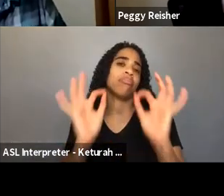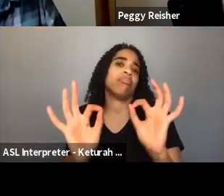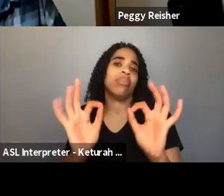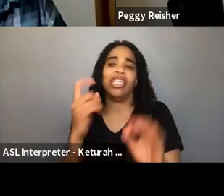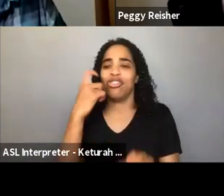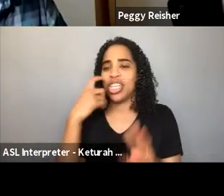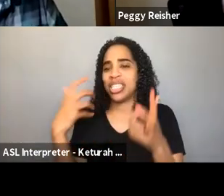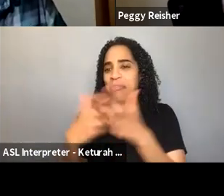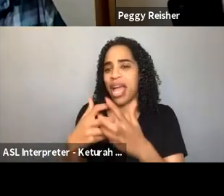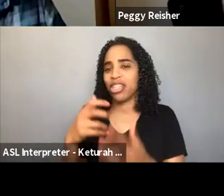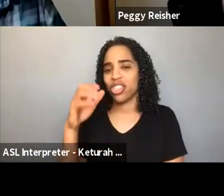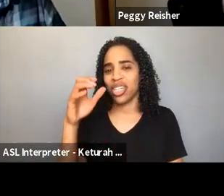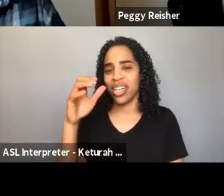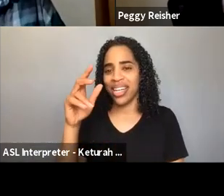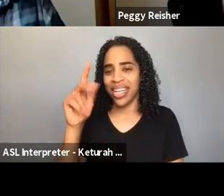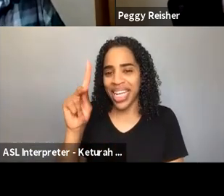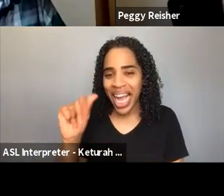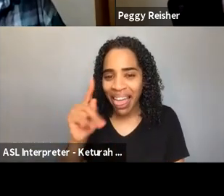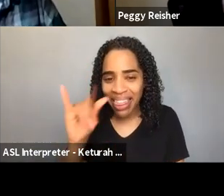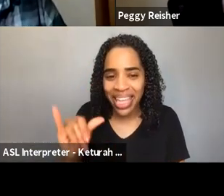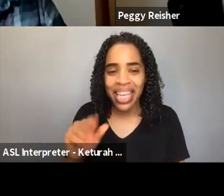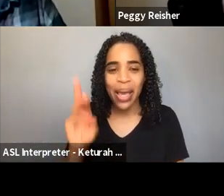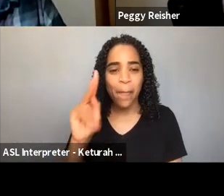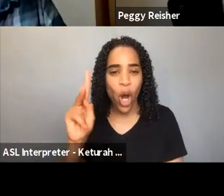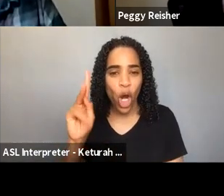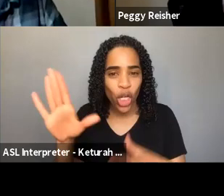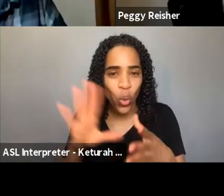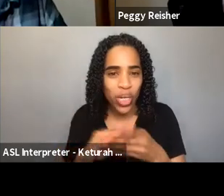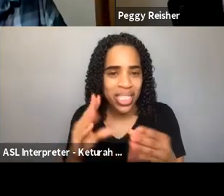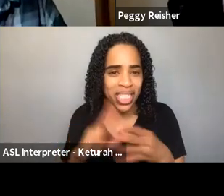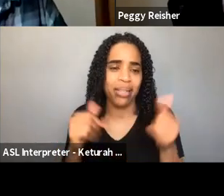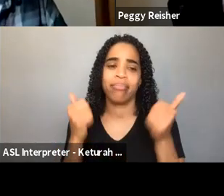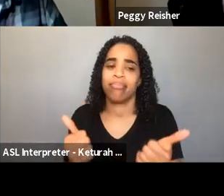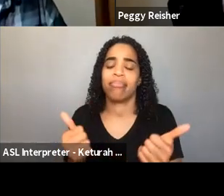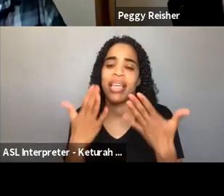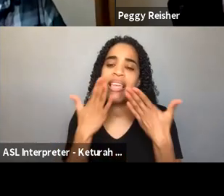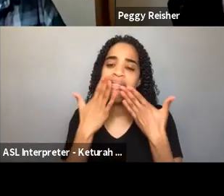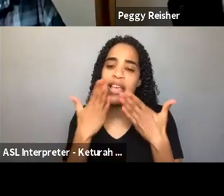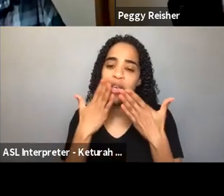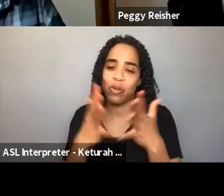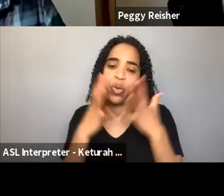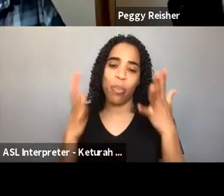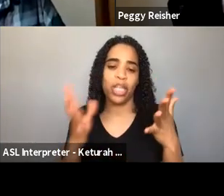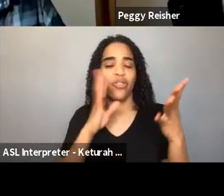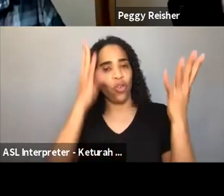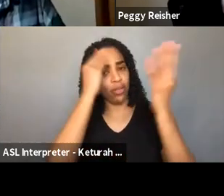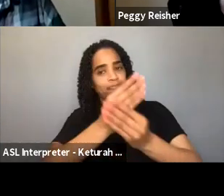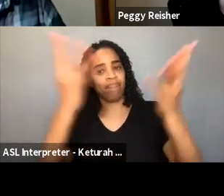said, what Mark said, what everybody has said. So thank you so much for letting people know.